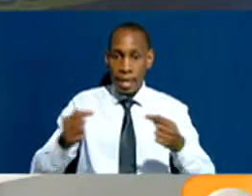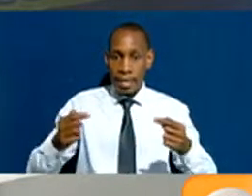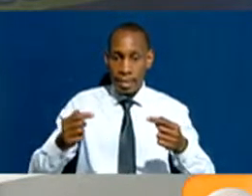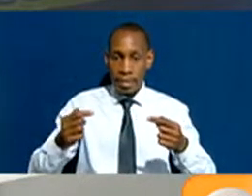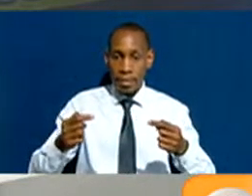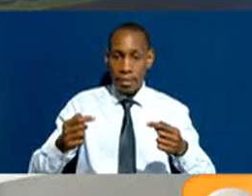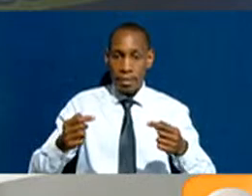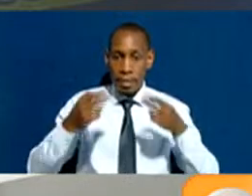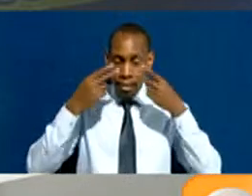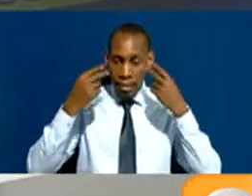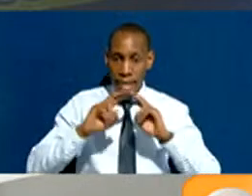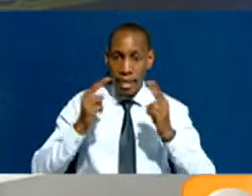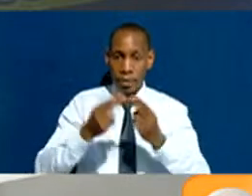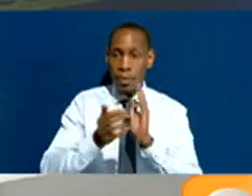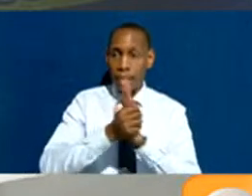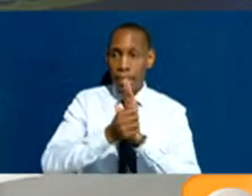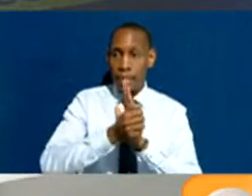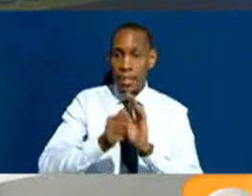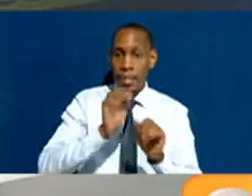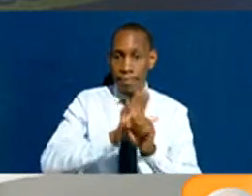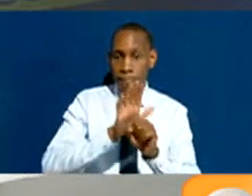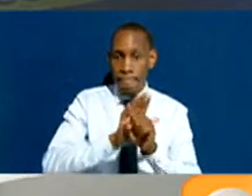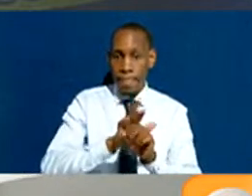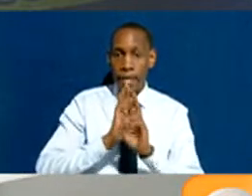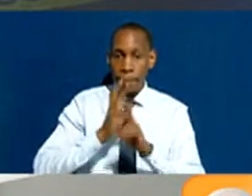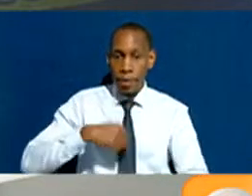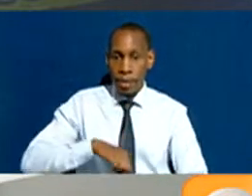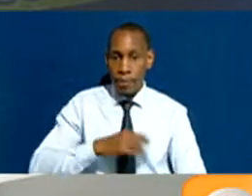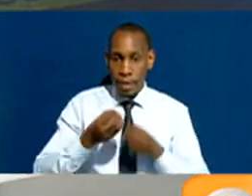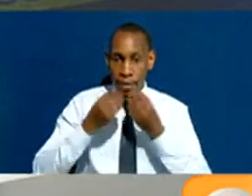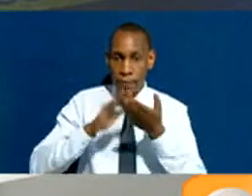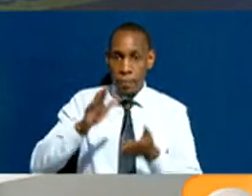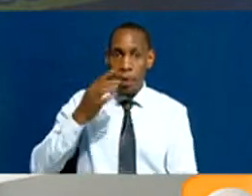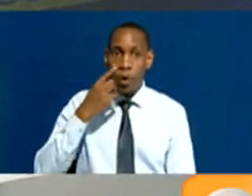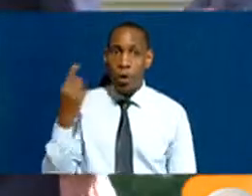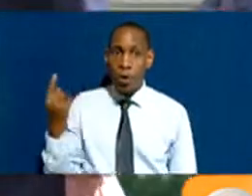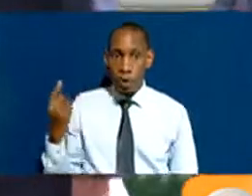unit more skills. Here's Chemtai Gowin with more.